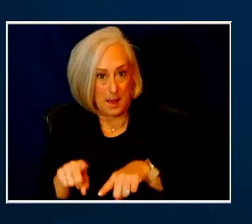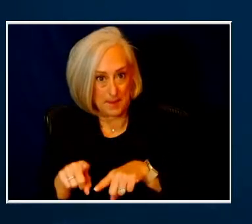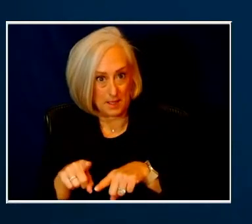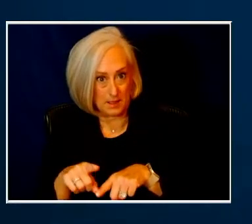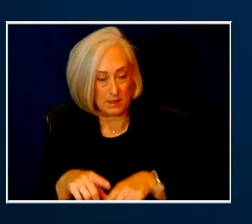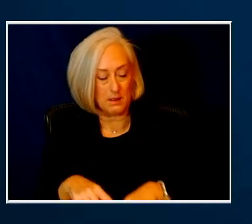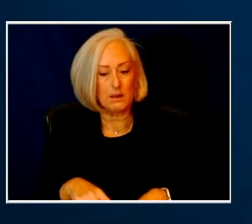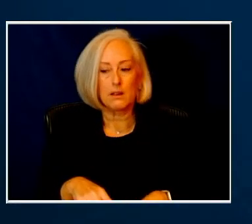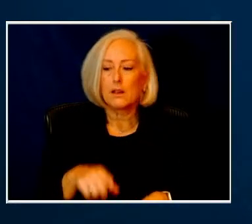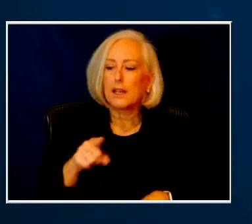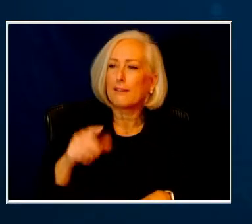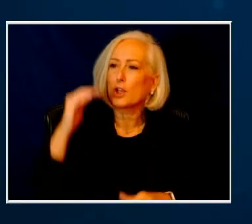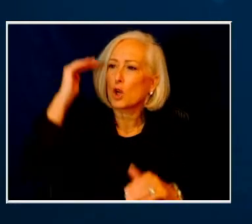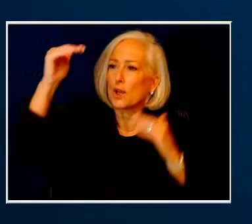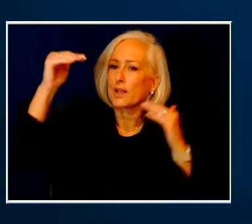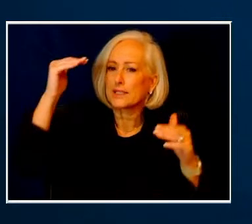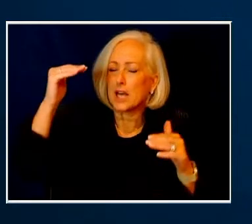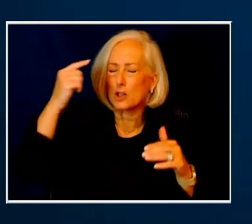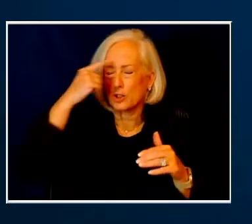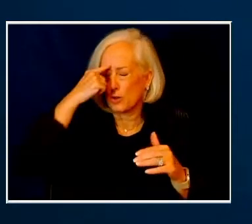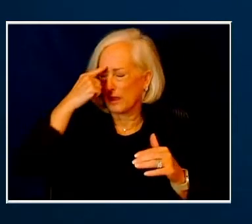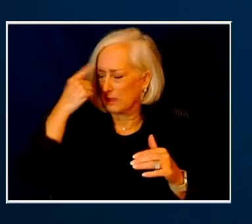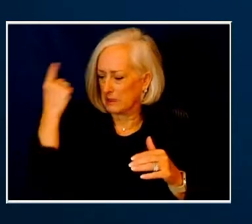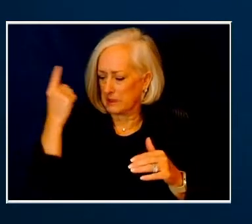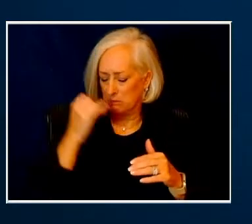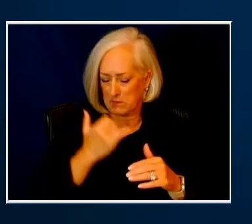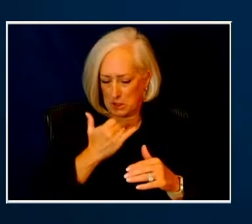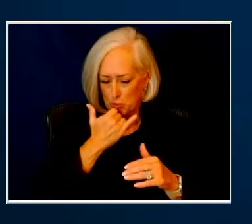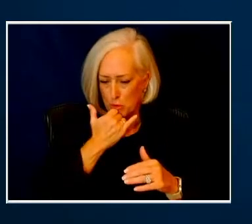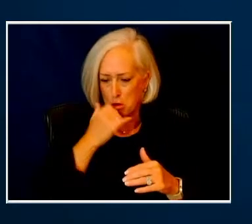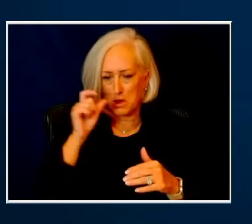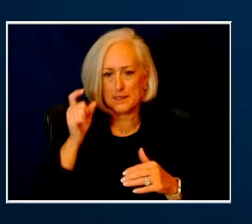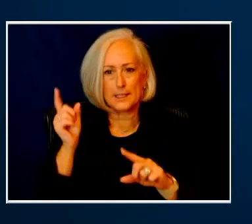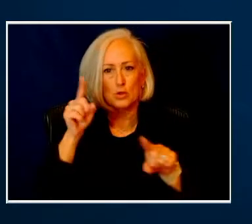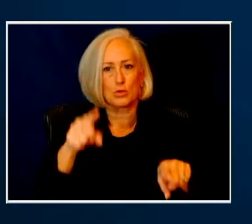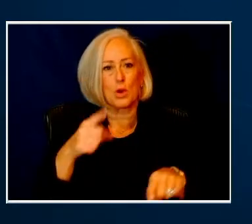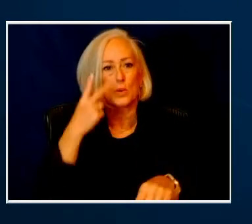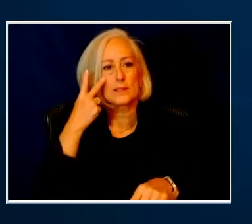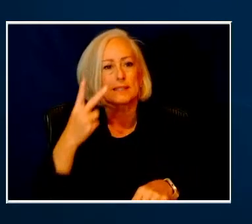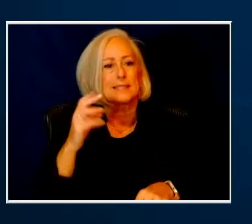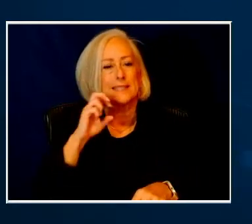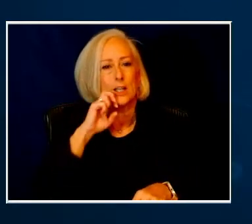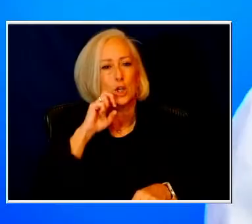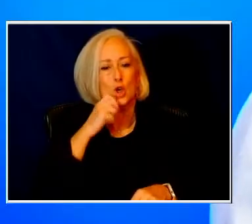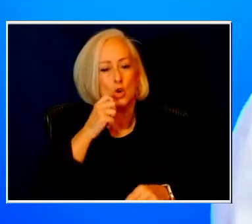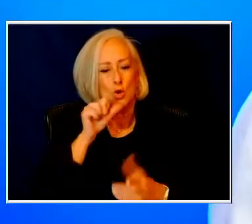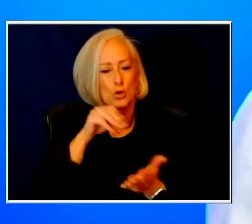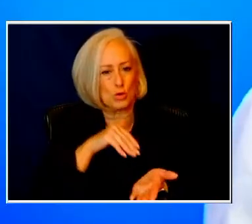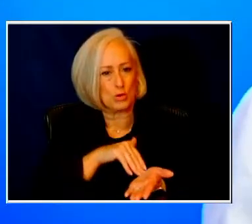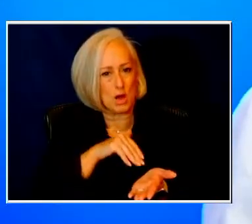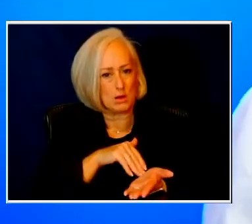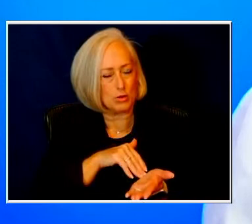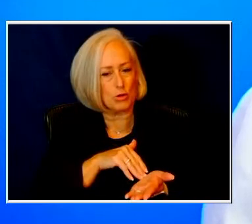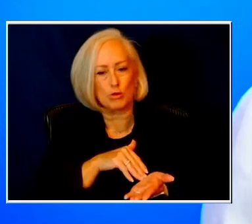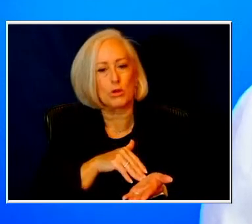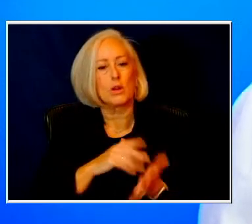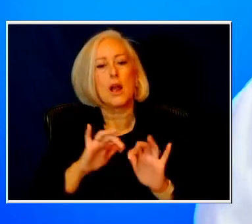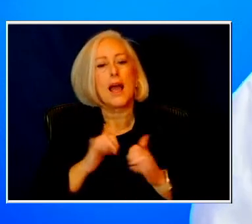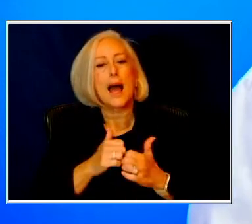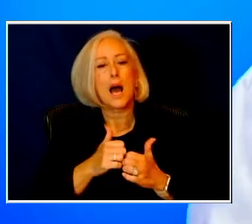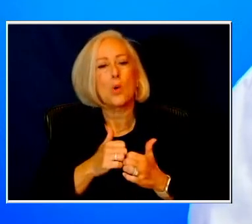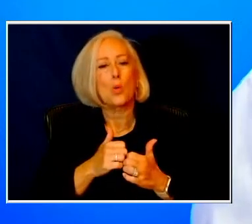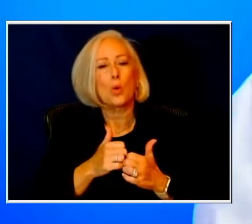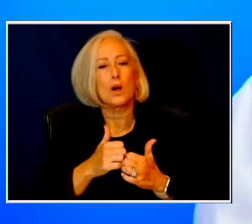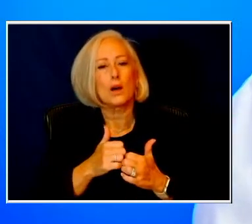wrong, that maybe you need to get to a neurosurgeon, and then Dr. Garcia, how would a parent know? Yeah, so, the brain tumors can present